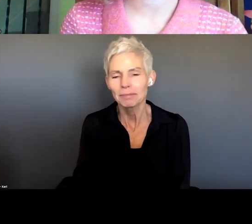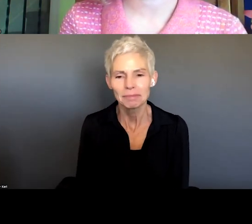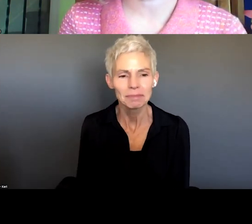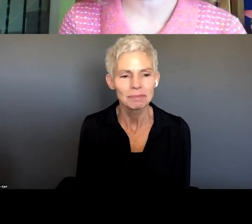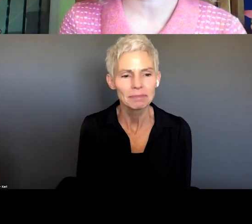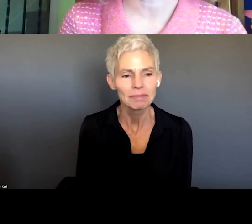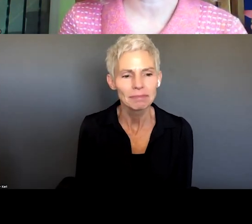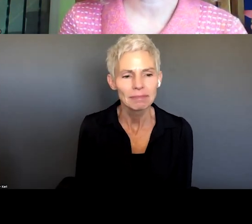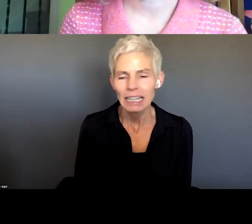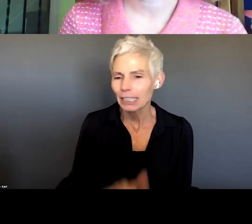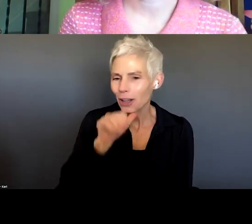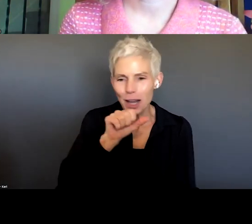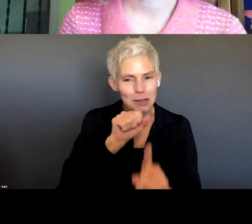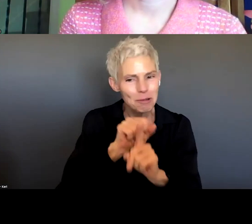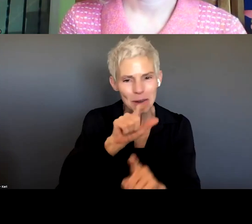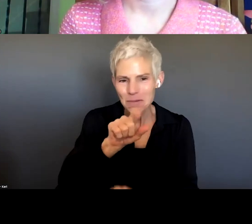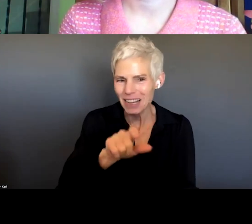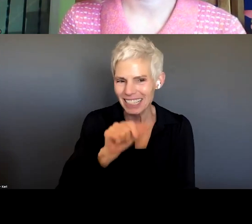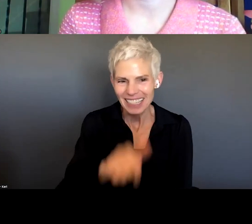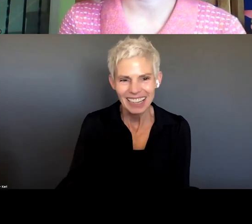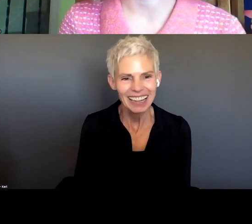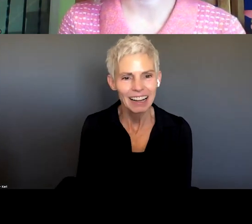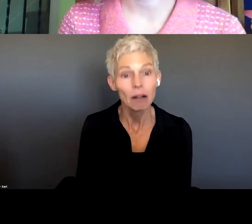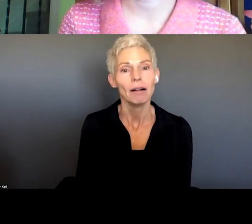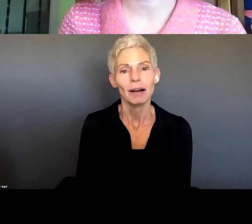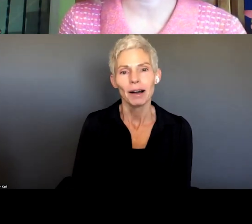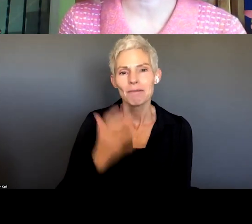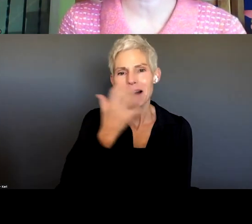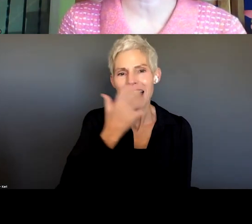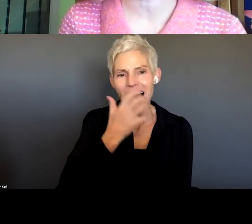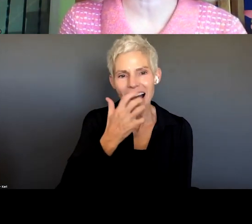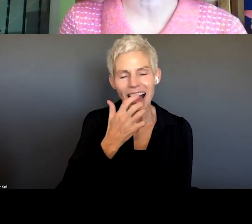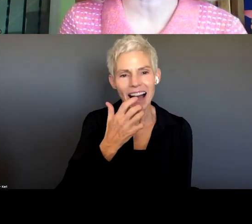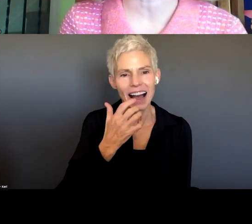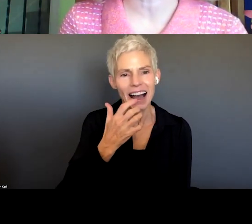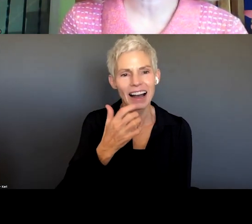Not a trick question. Oh my gosh, we have a very